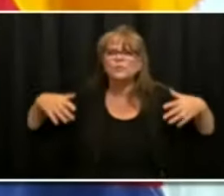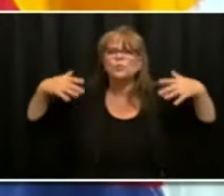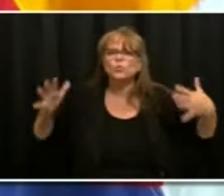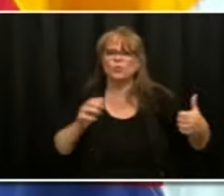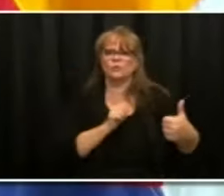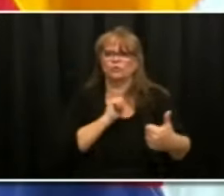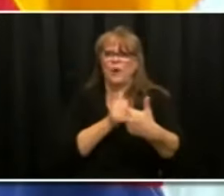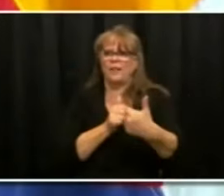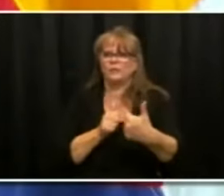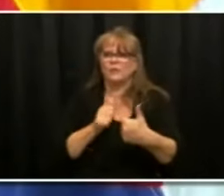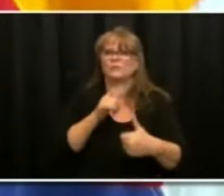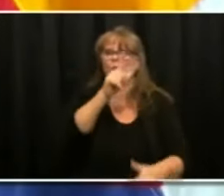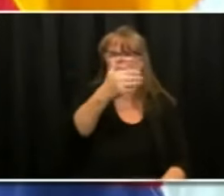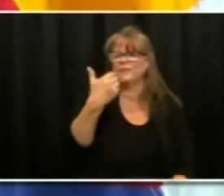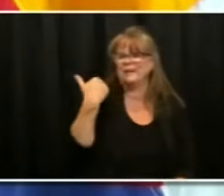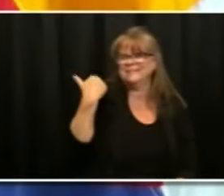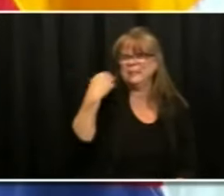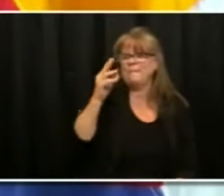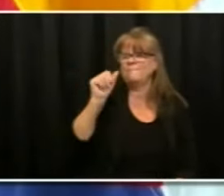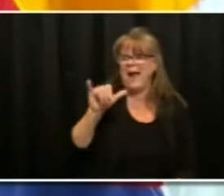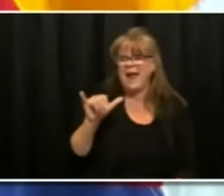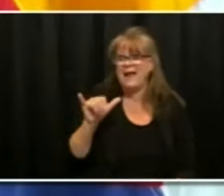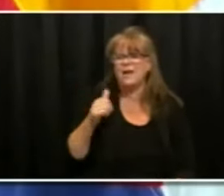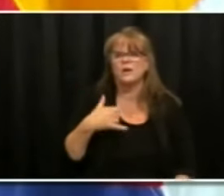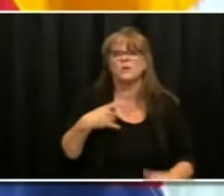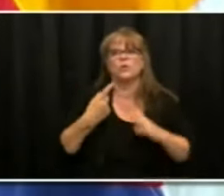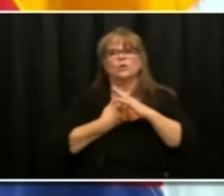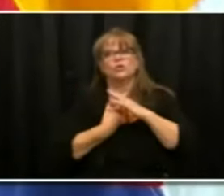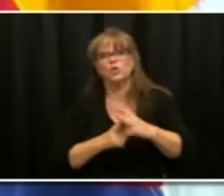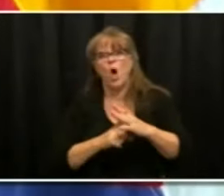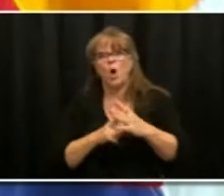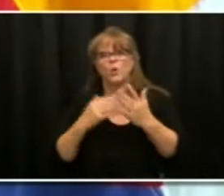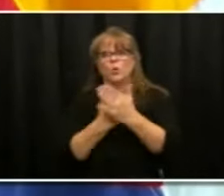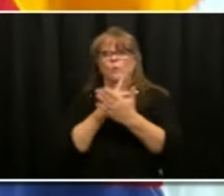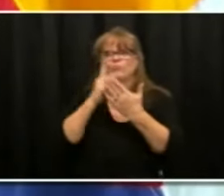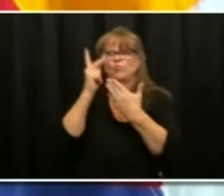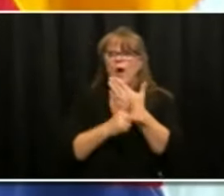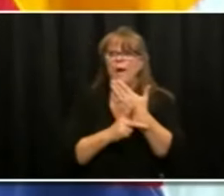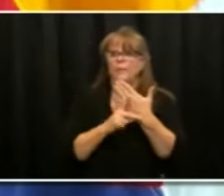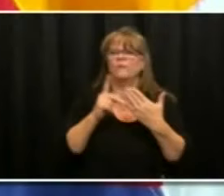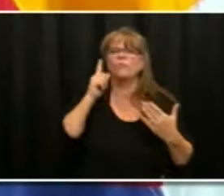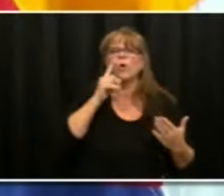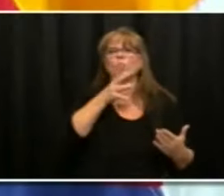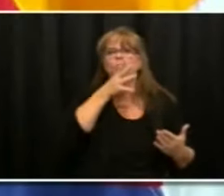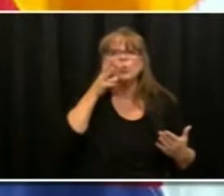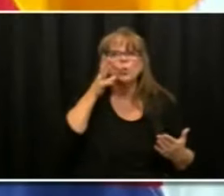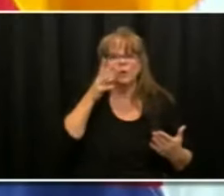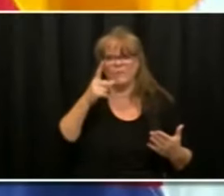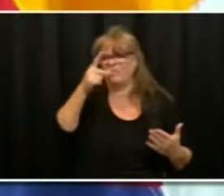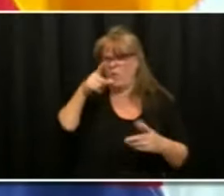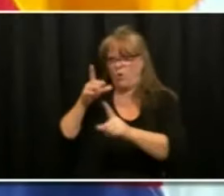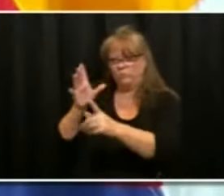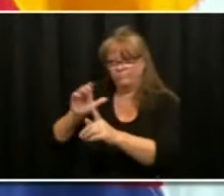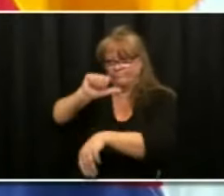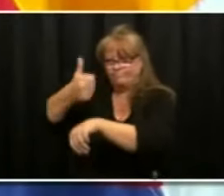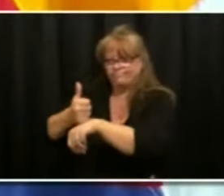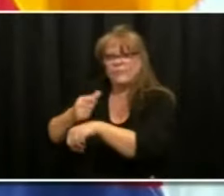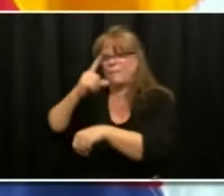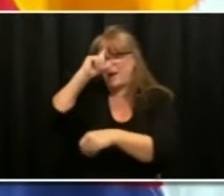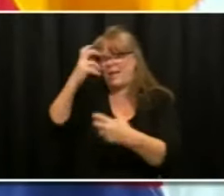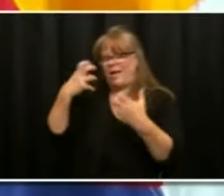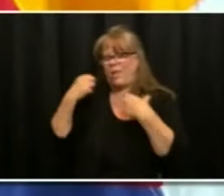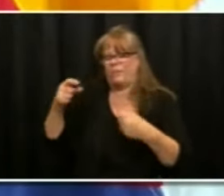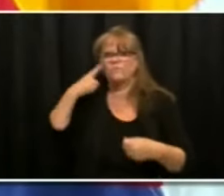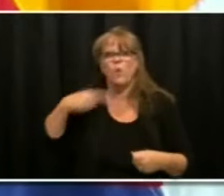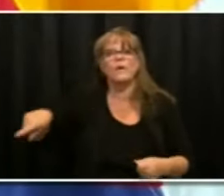new version of our rural mental health program, reaching families across the state in both Spanish and English to make sure everyone knows that there